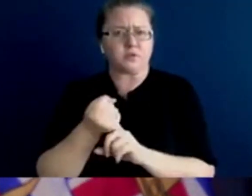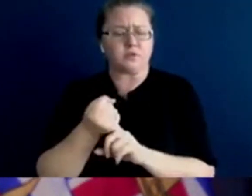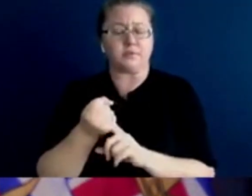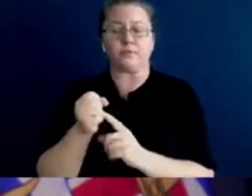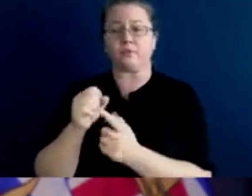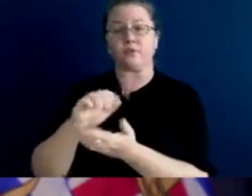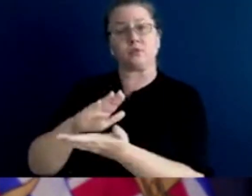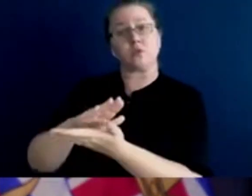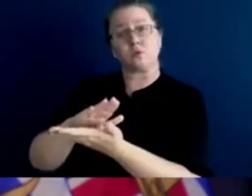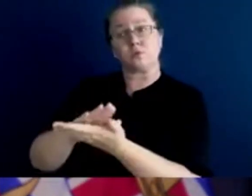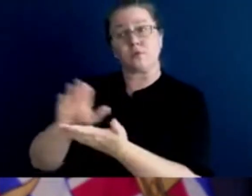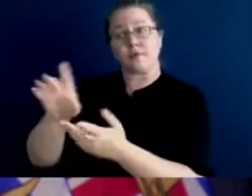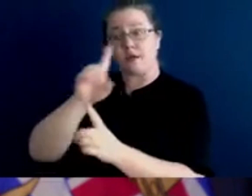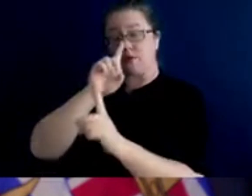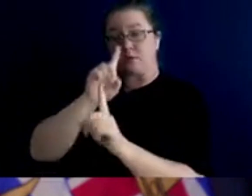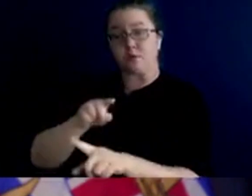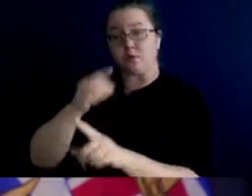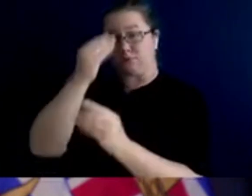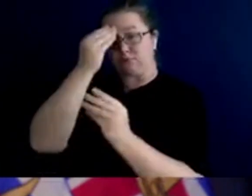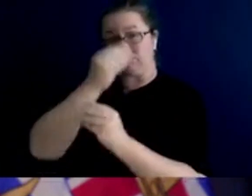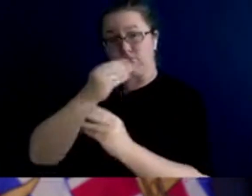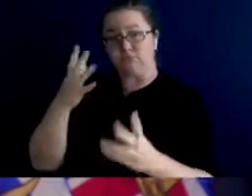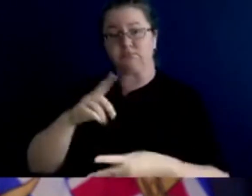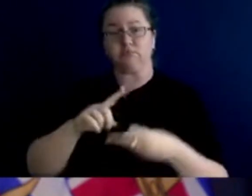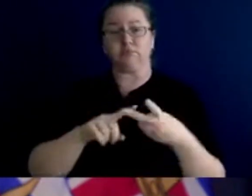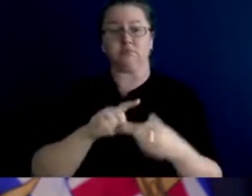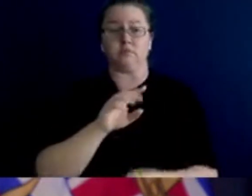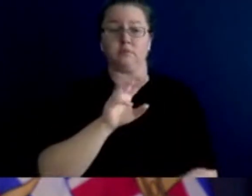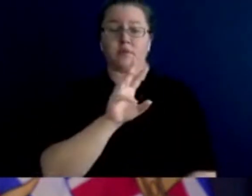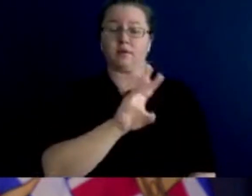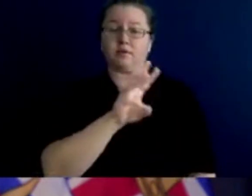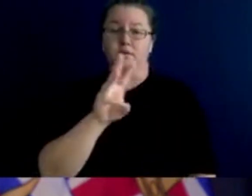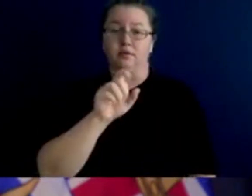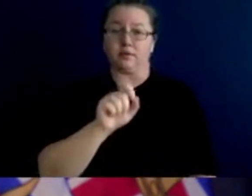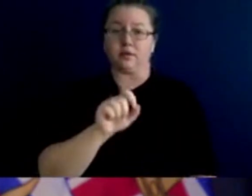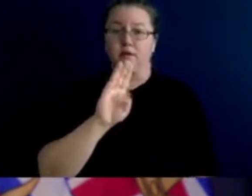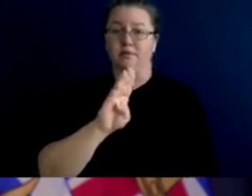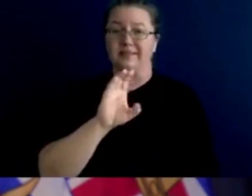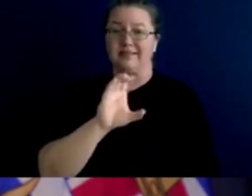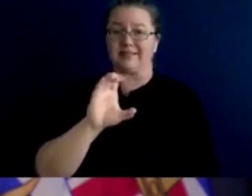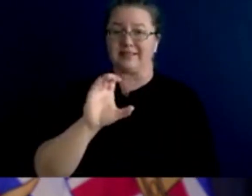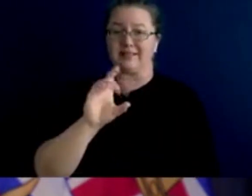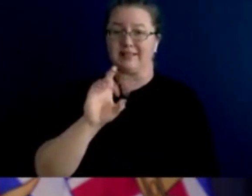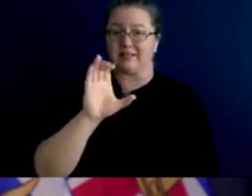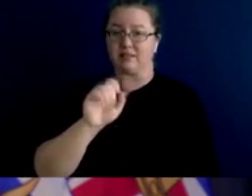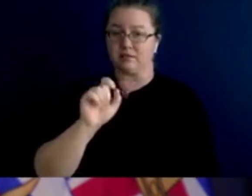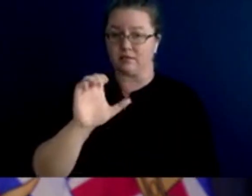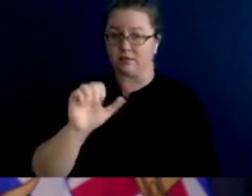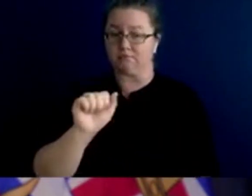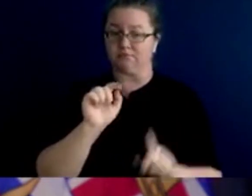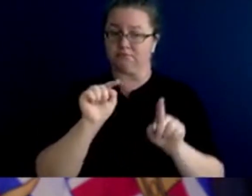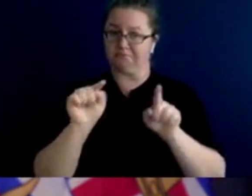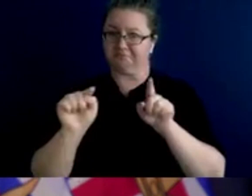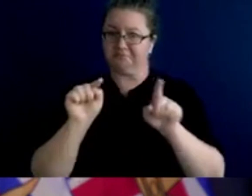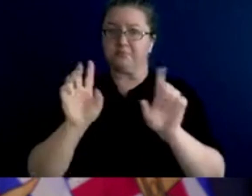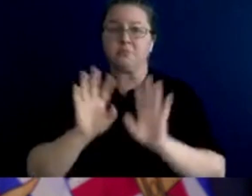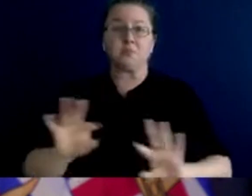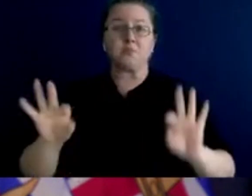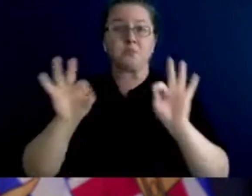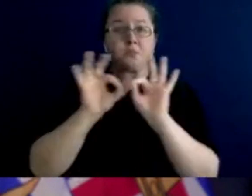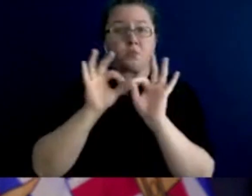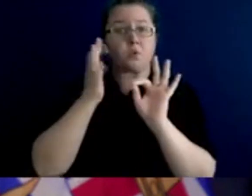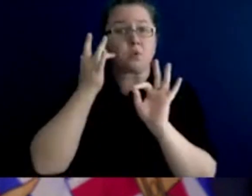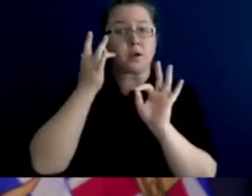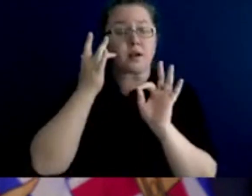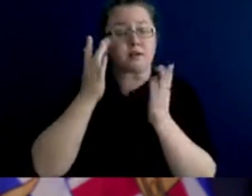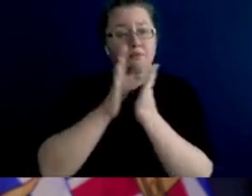information. Maintaining the privacy of anyone with COVID-19 is very important. It is our responsibility, and we